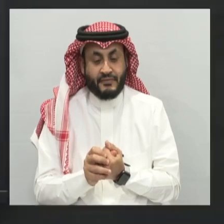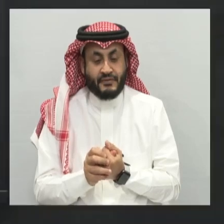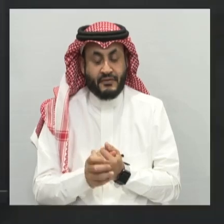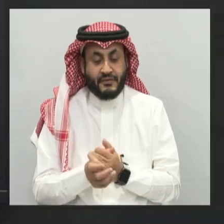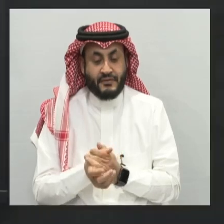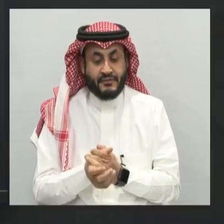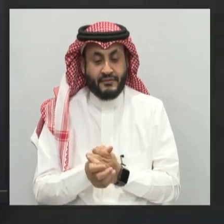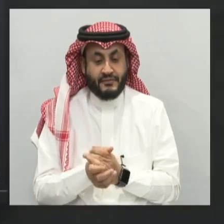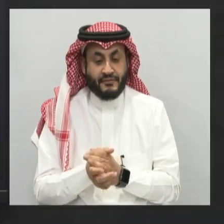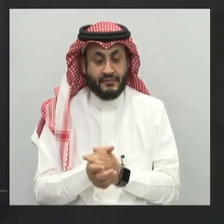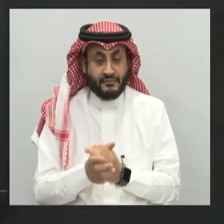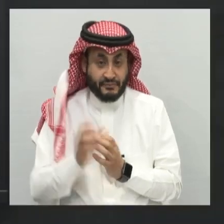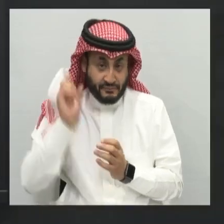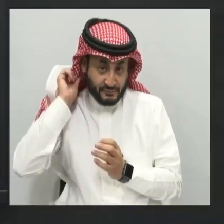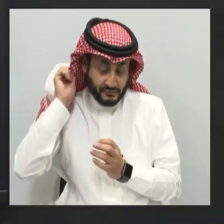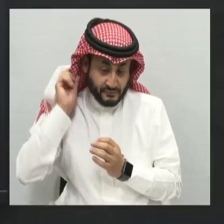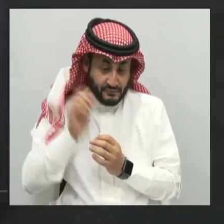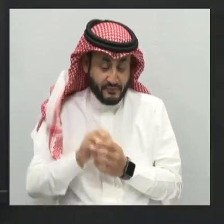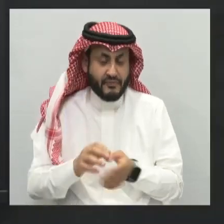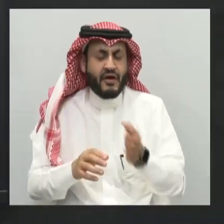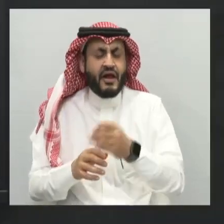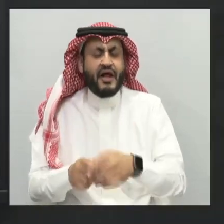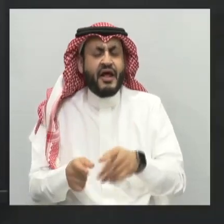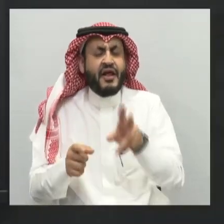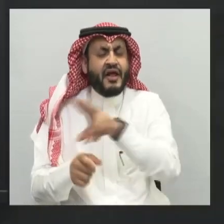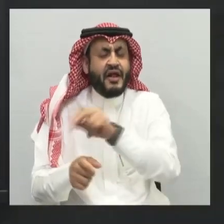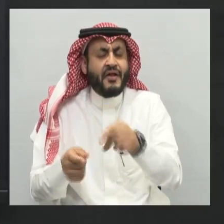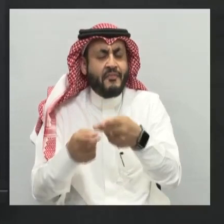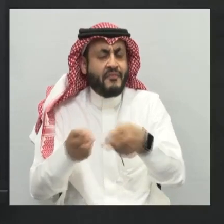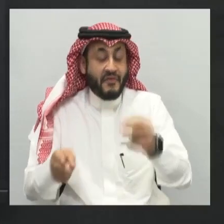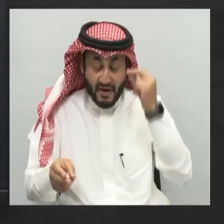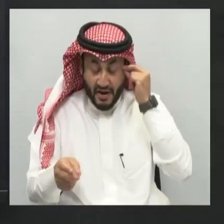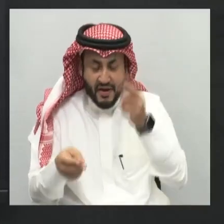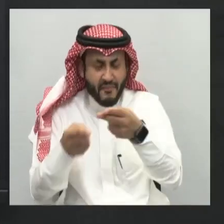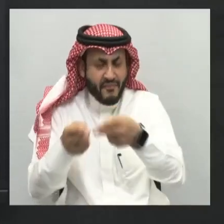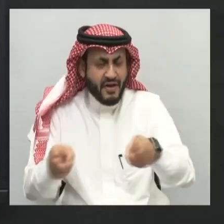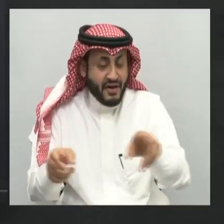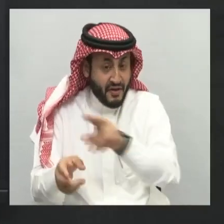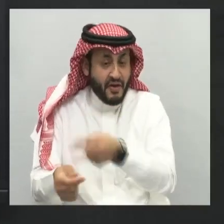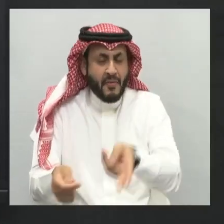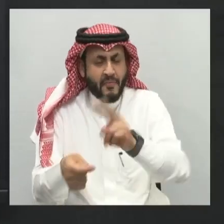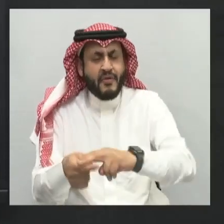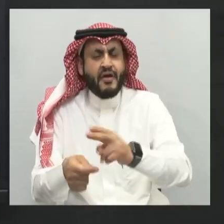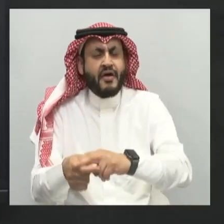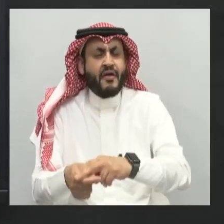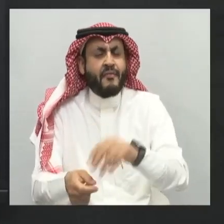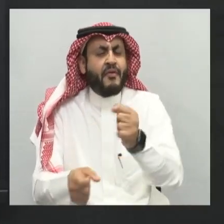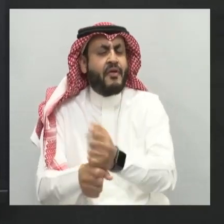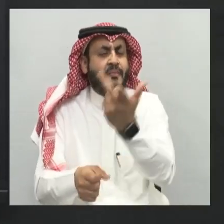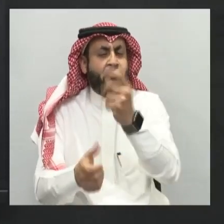Okay, so boys and girls, when you have a rhythm to certain words and you say them over and over and over again,